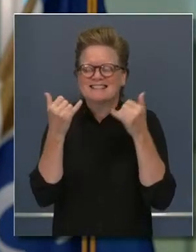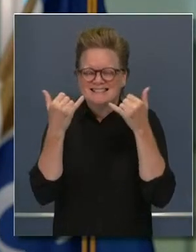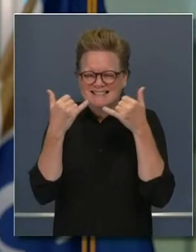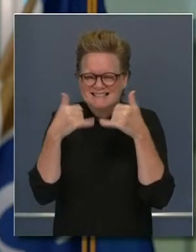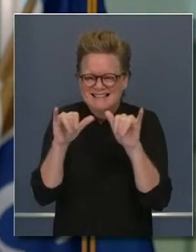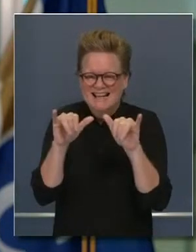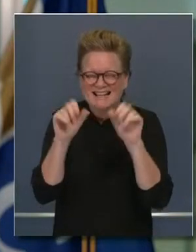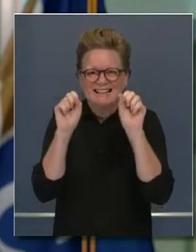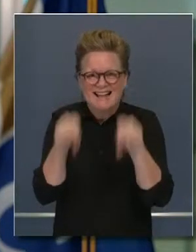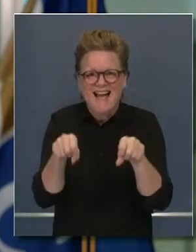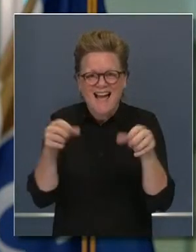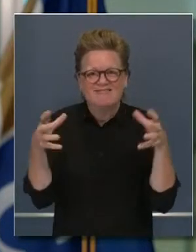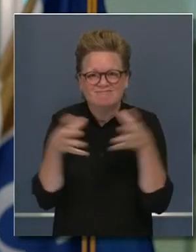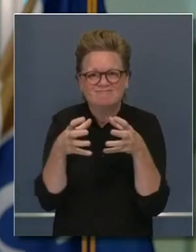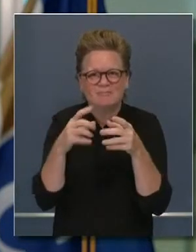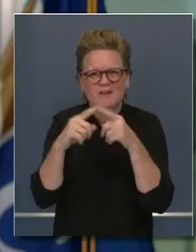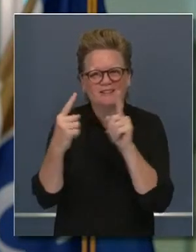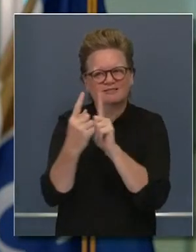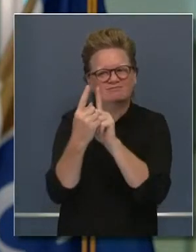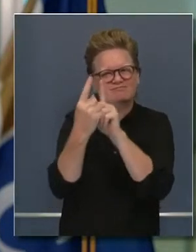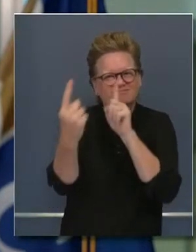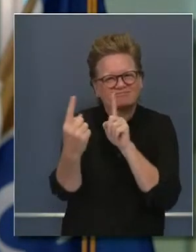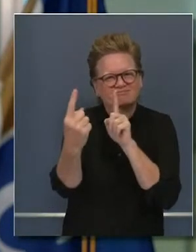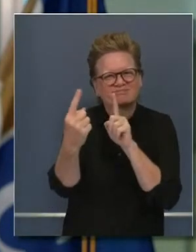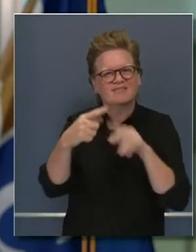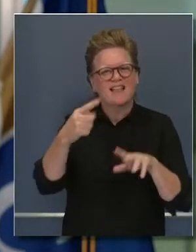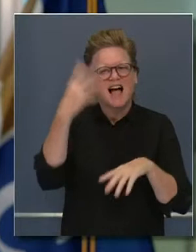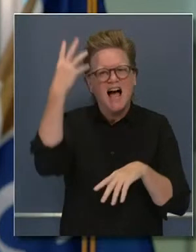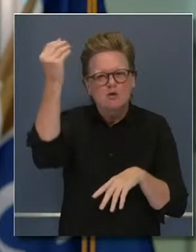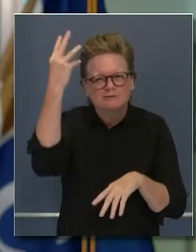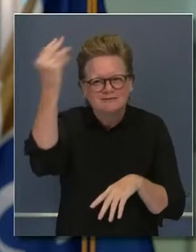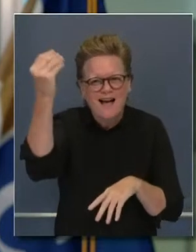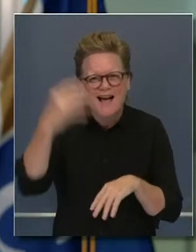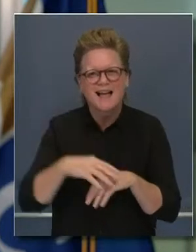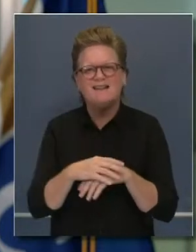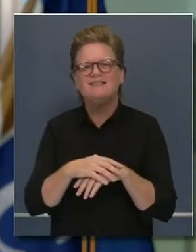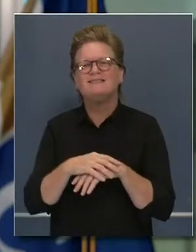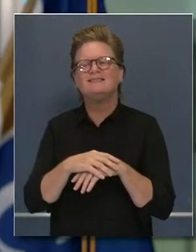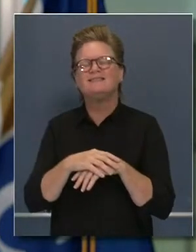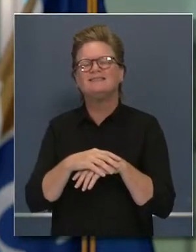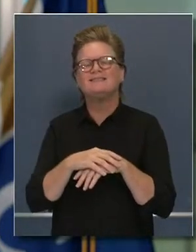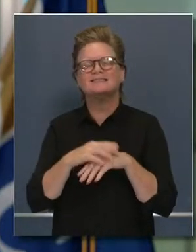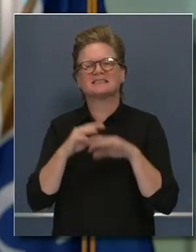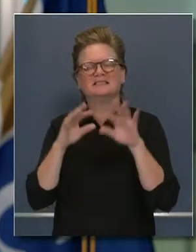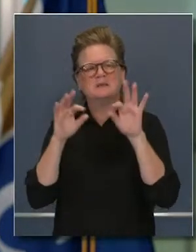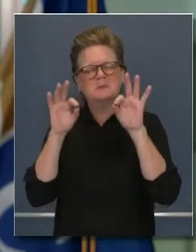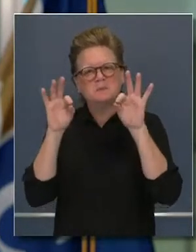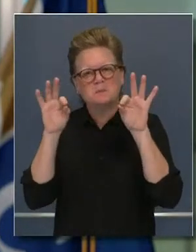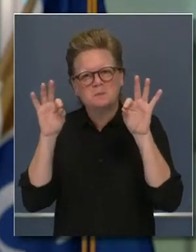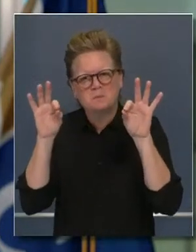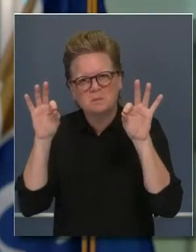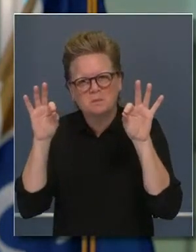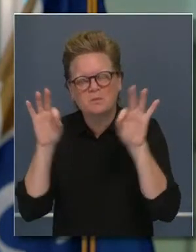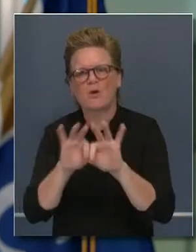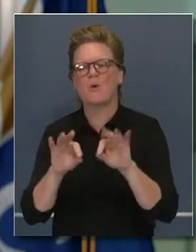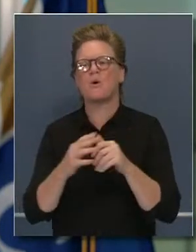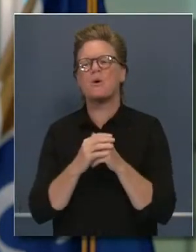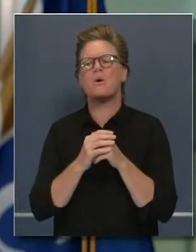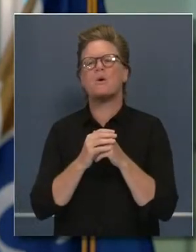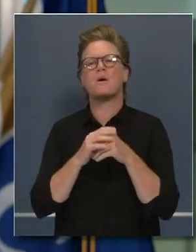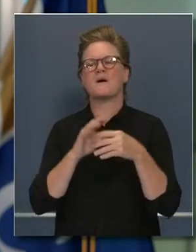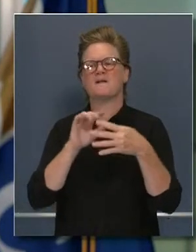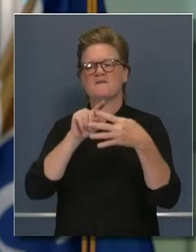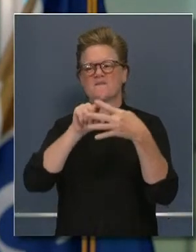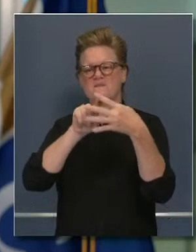distancing, and to wear face coverings and masks, which are the most important non-pharmaceutical interventions in slowing down